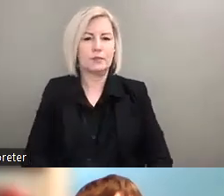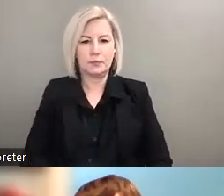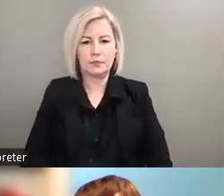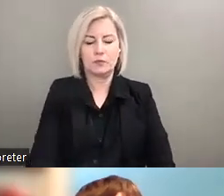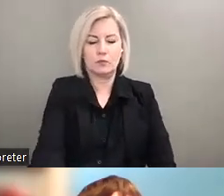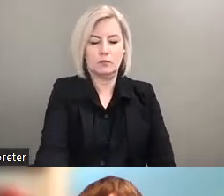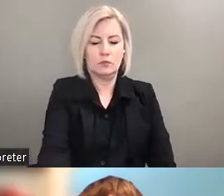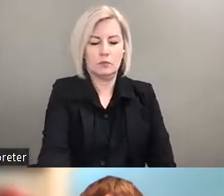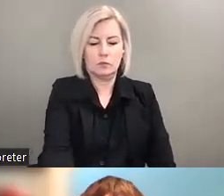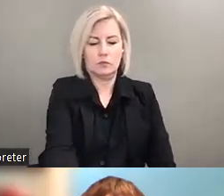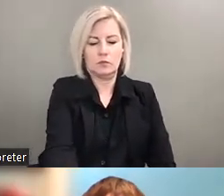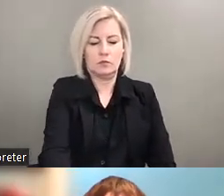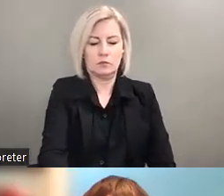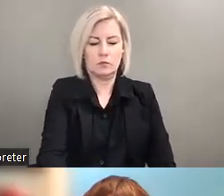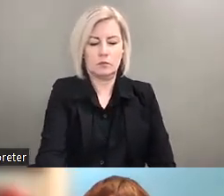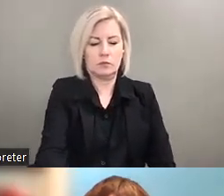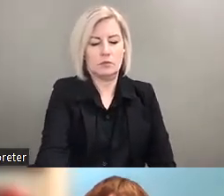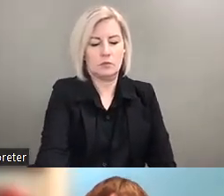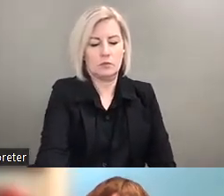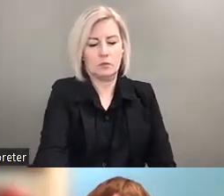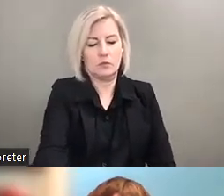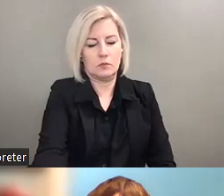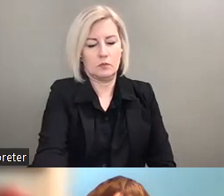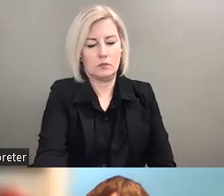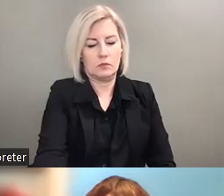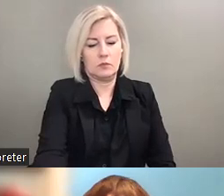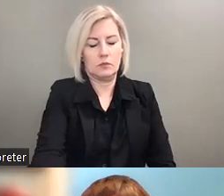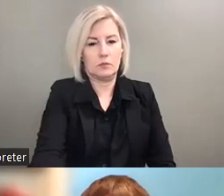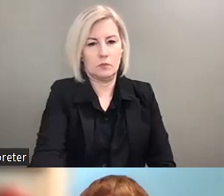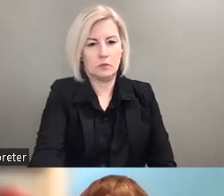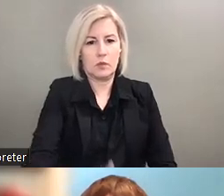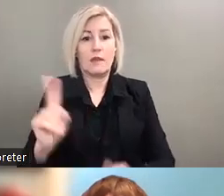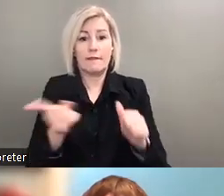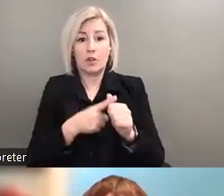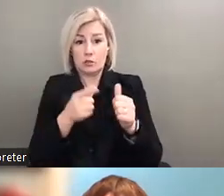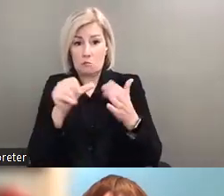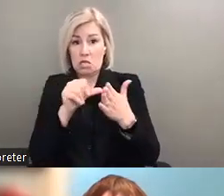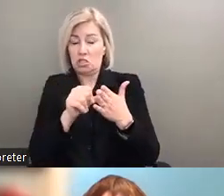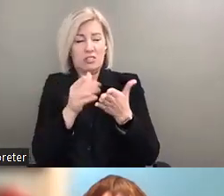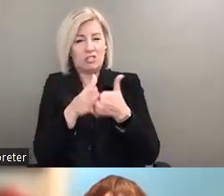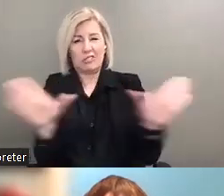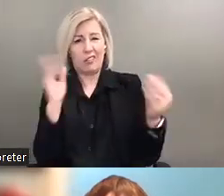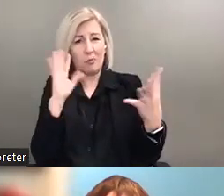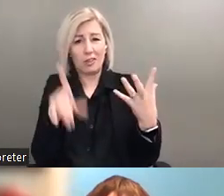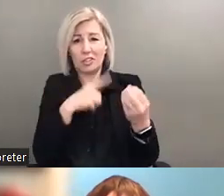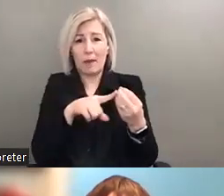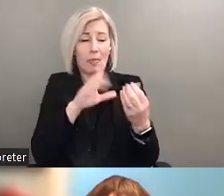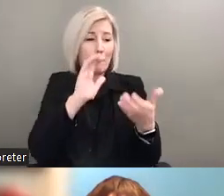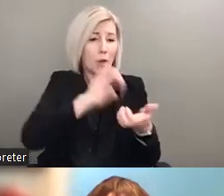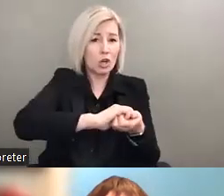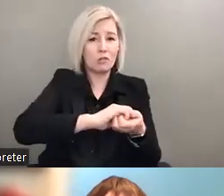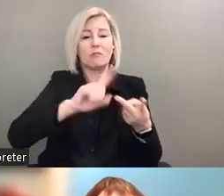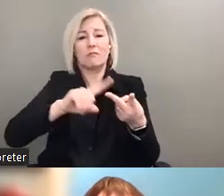This first page asks for a question about the presenting partners and other general information about the cohort and the